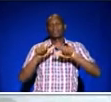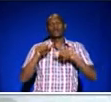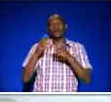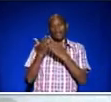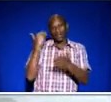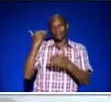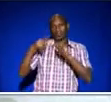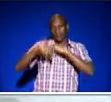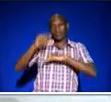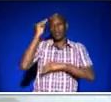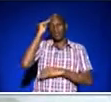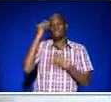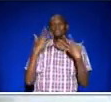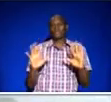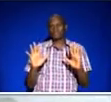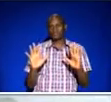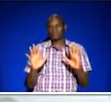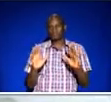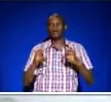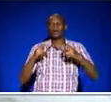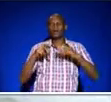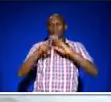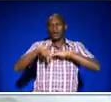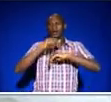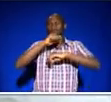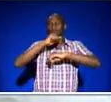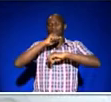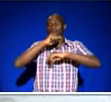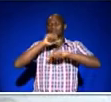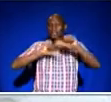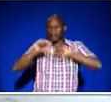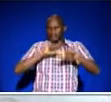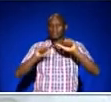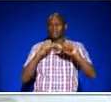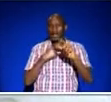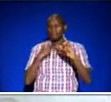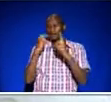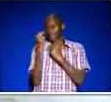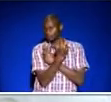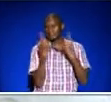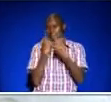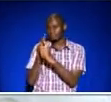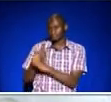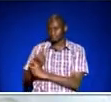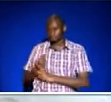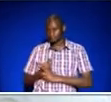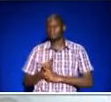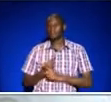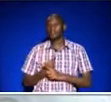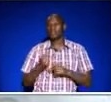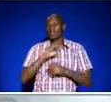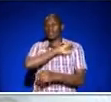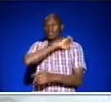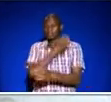primary. In primary science, science looked at various aspects of science, such as